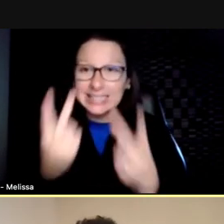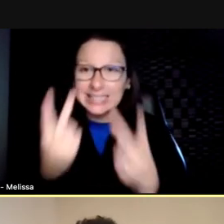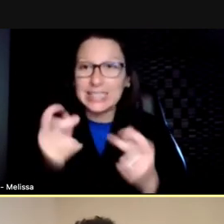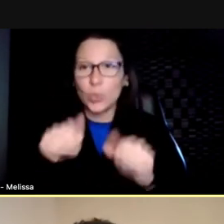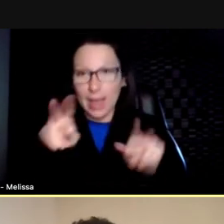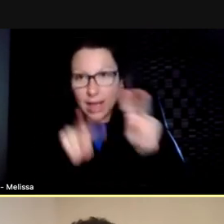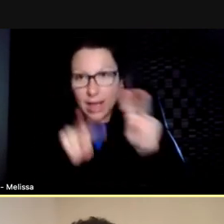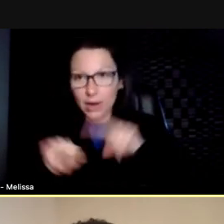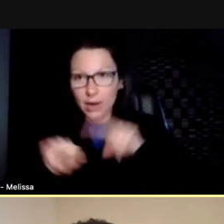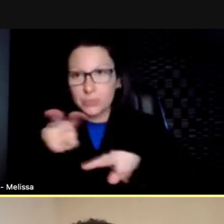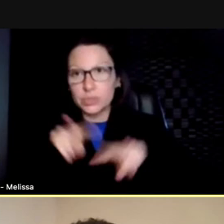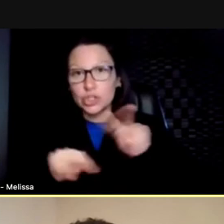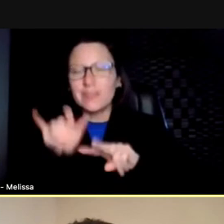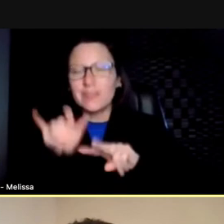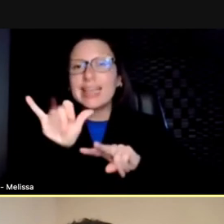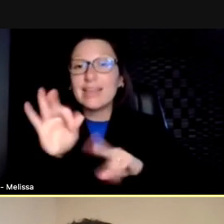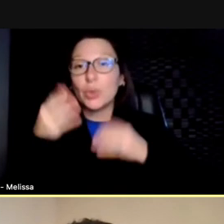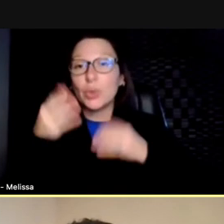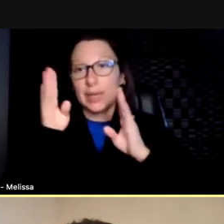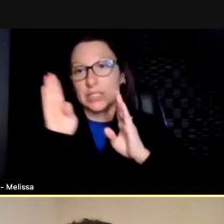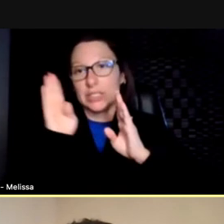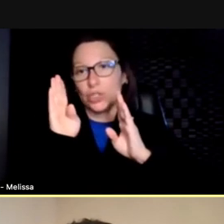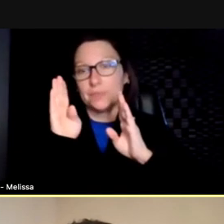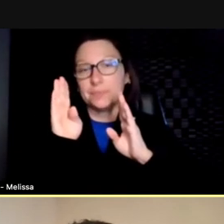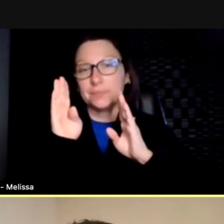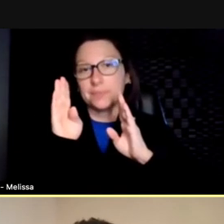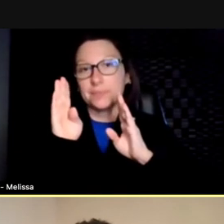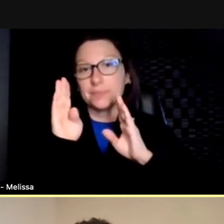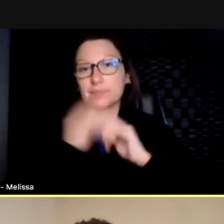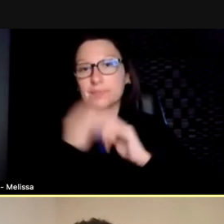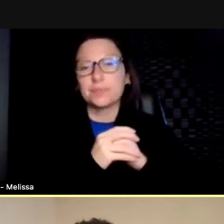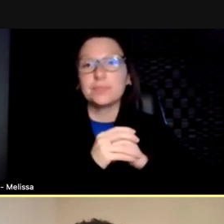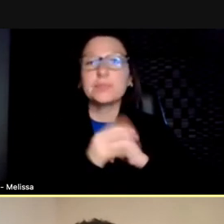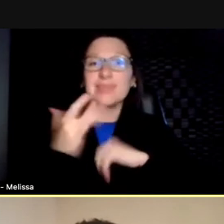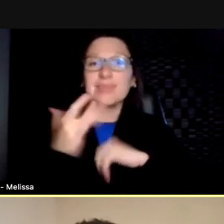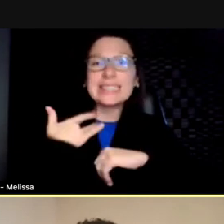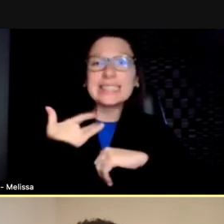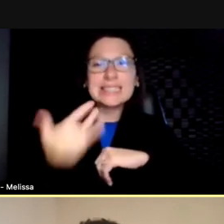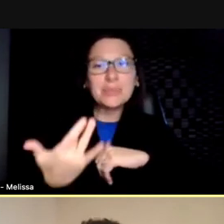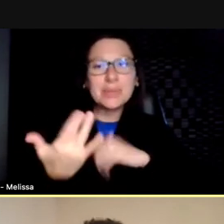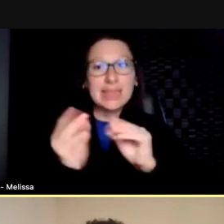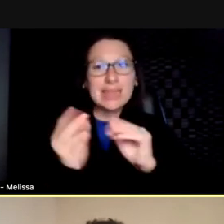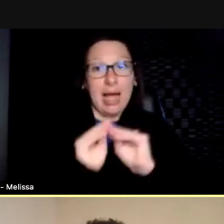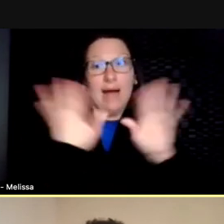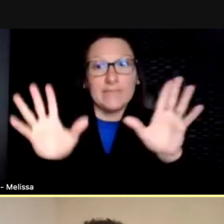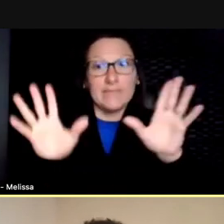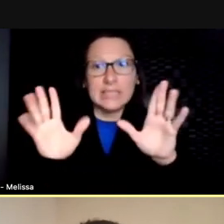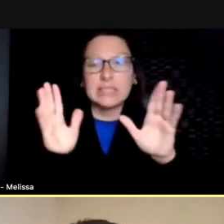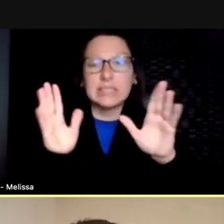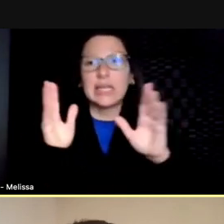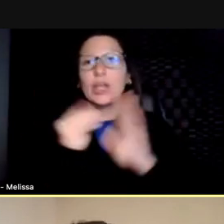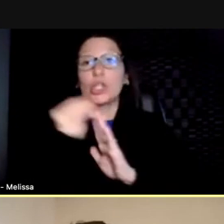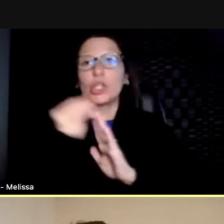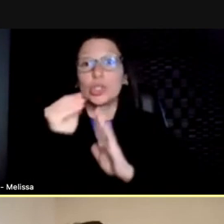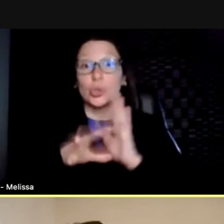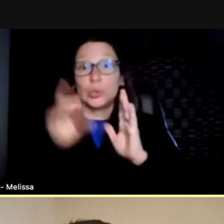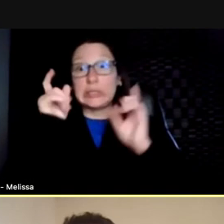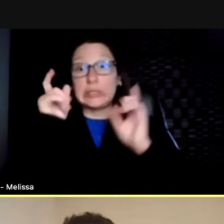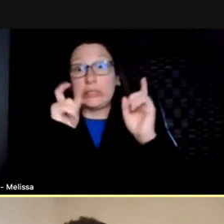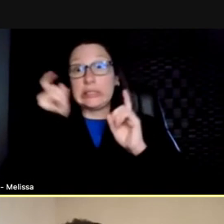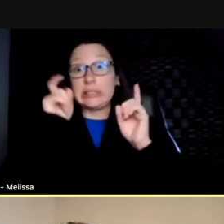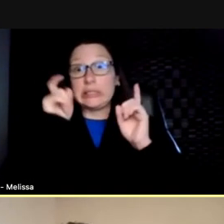overstimulated if you're paying attention. And, it's usually pretty obvious. The student's making a face like the one that this